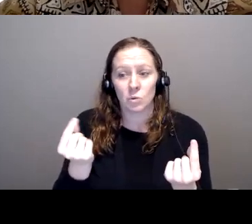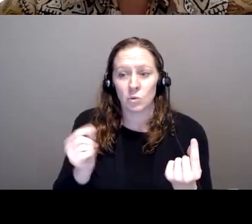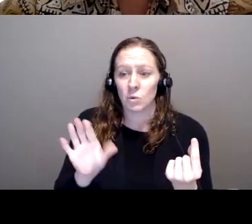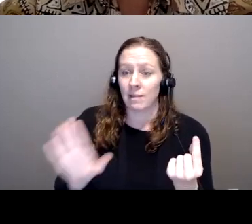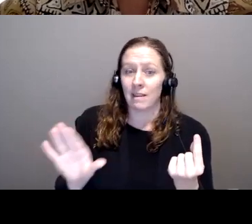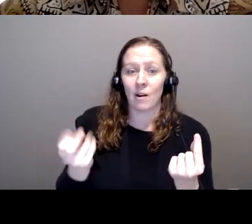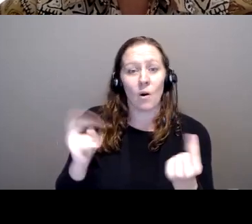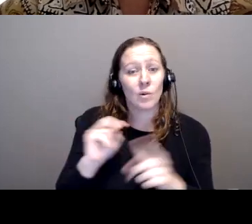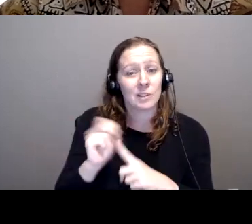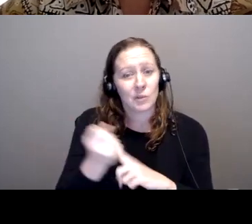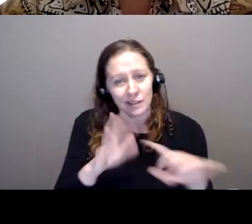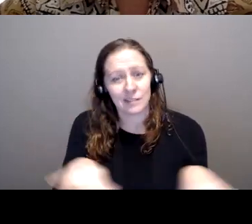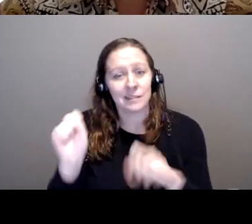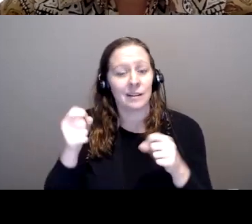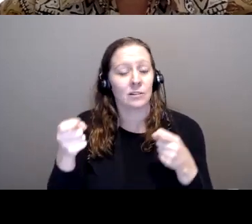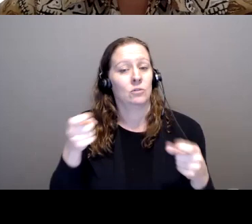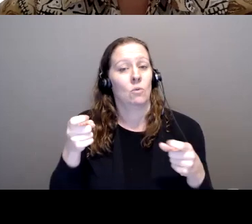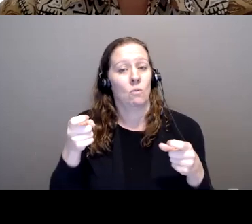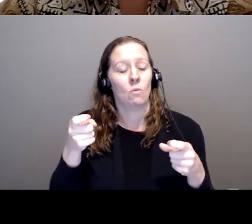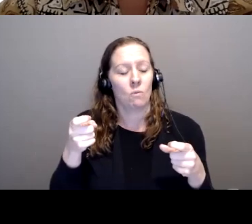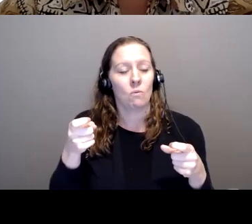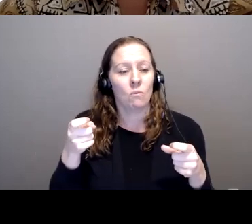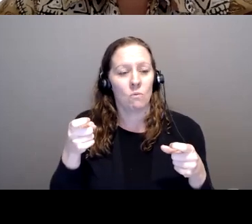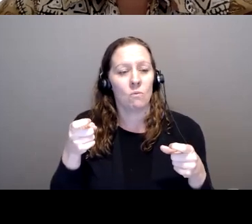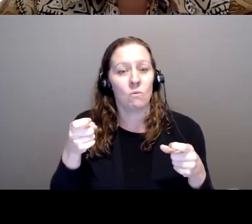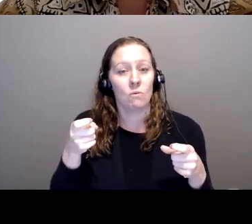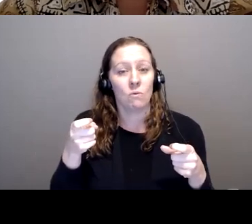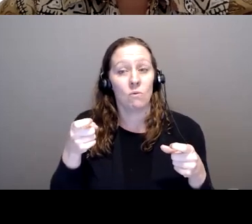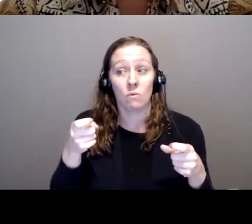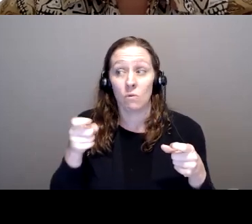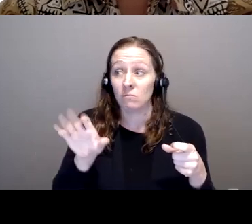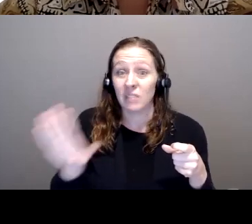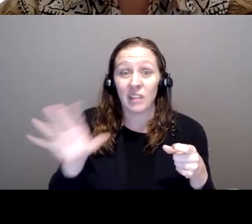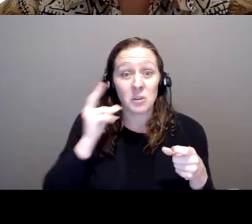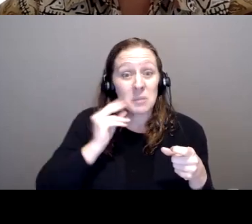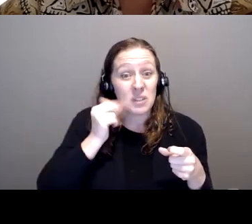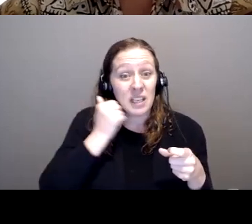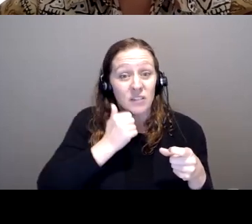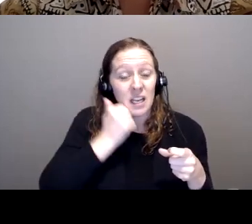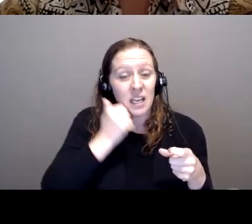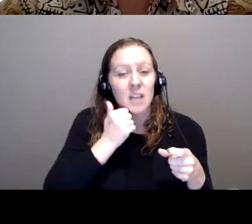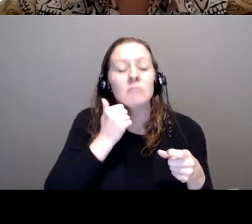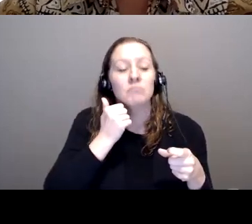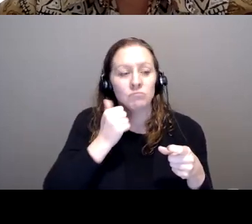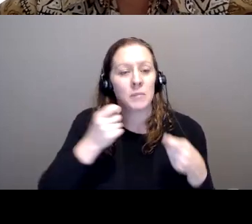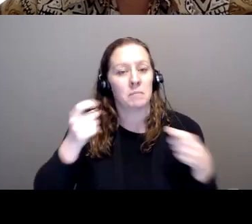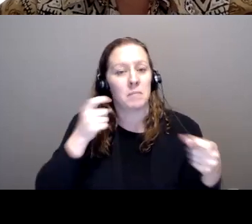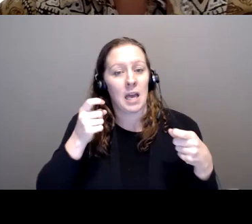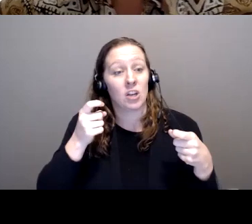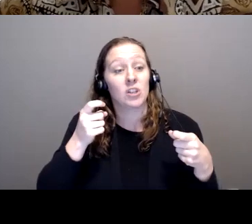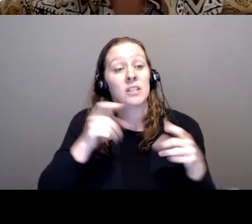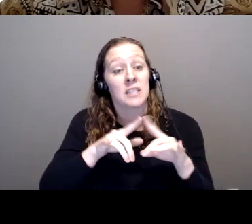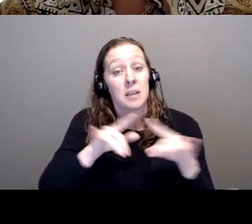own situations and manage what they are going through on a daily basis, and reaching out to